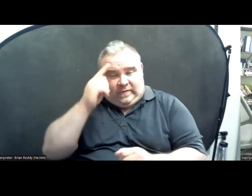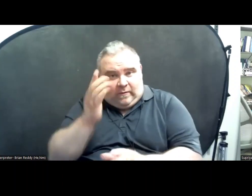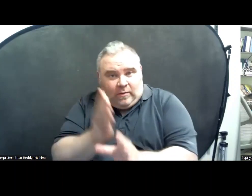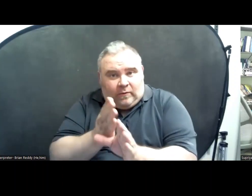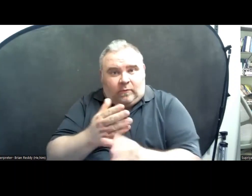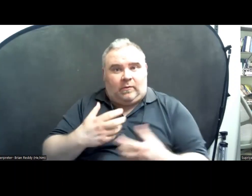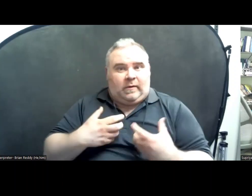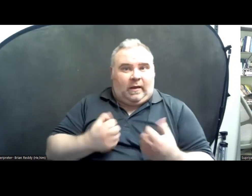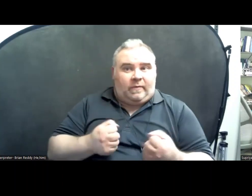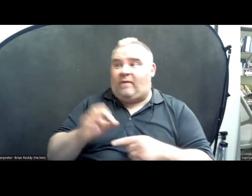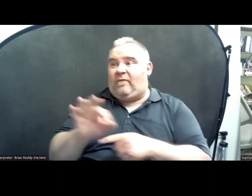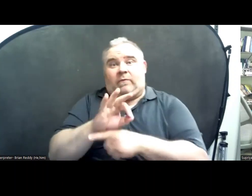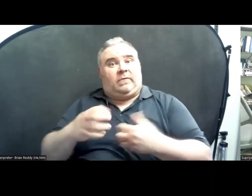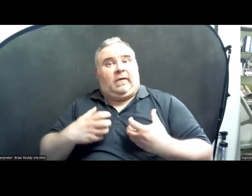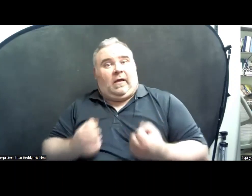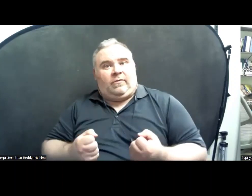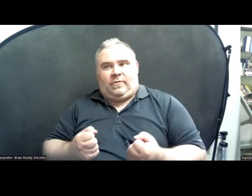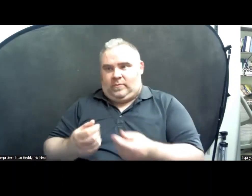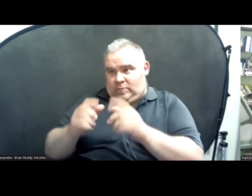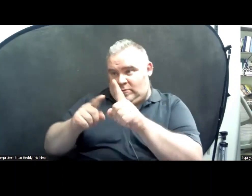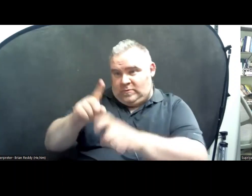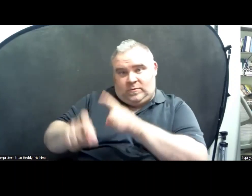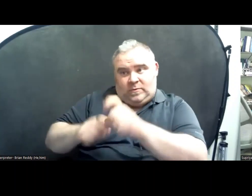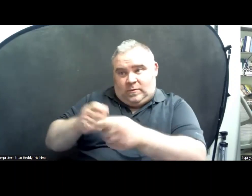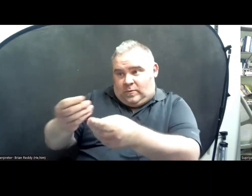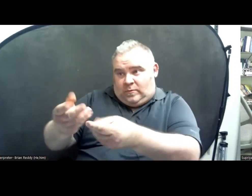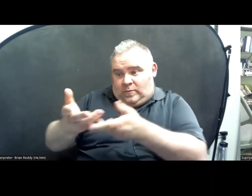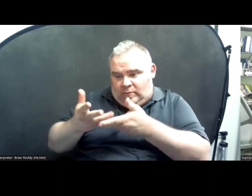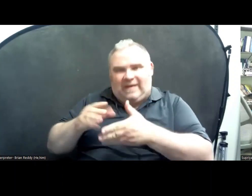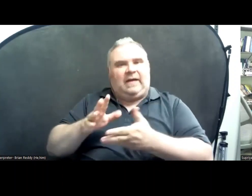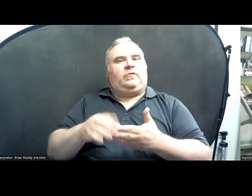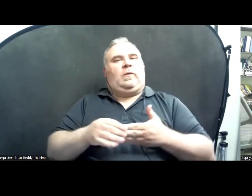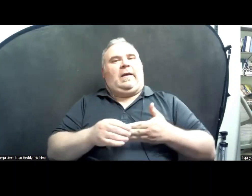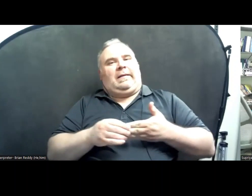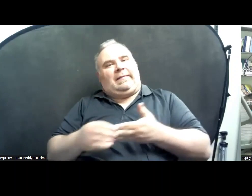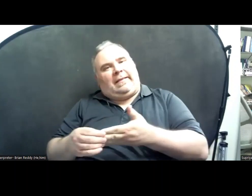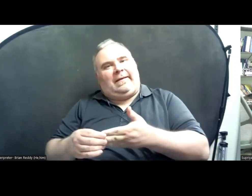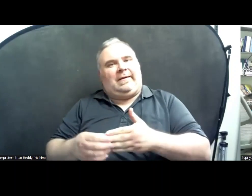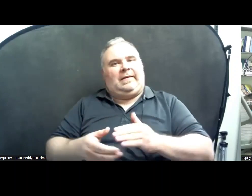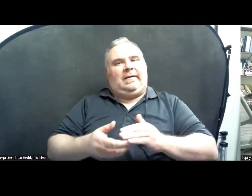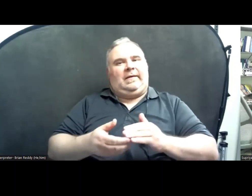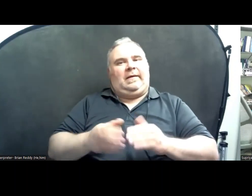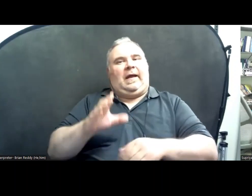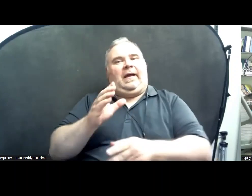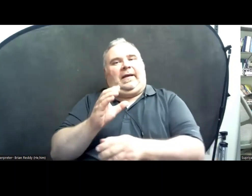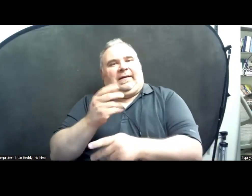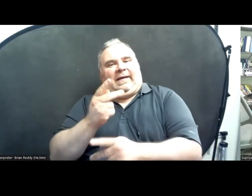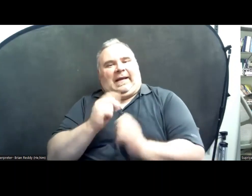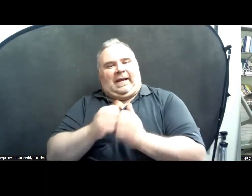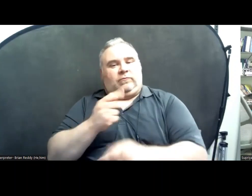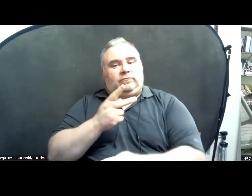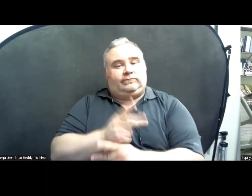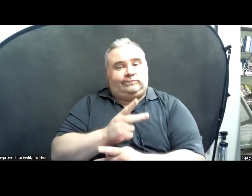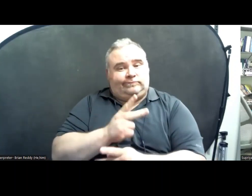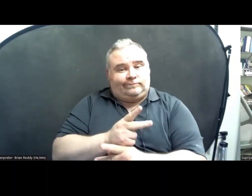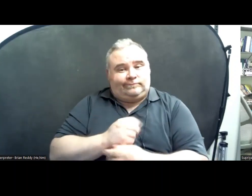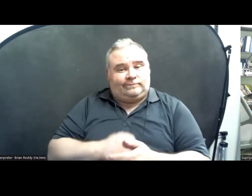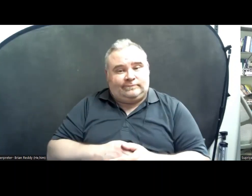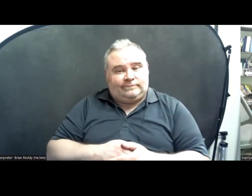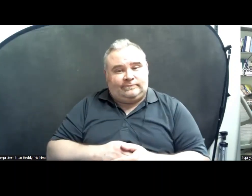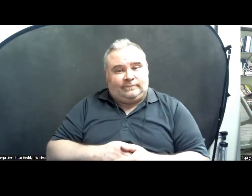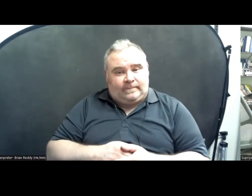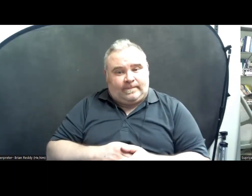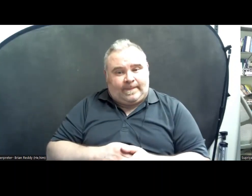functional health, and use that information to guide care delivery. And I'll explain that more in that talk, and also explain how